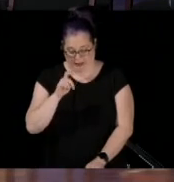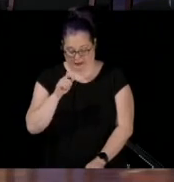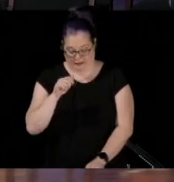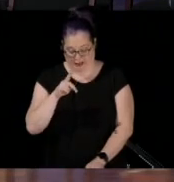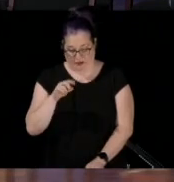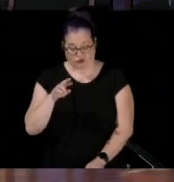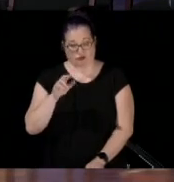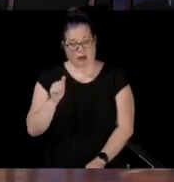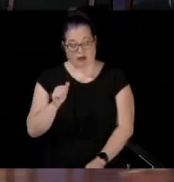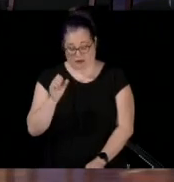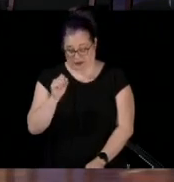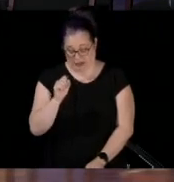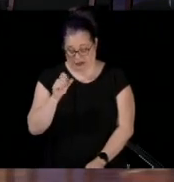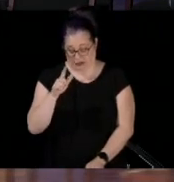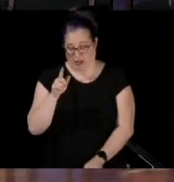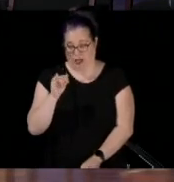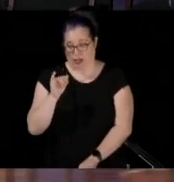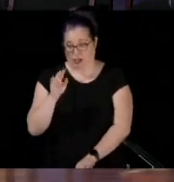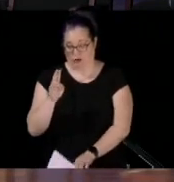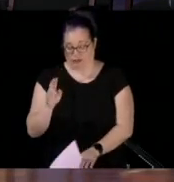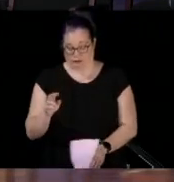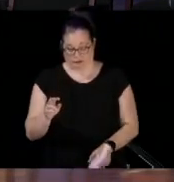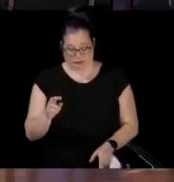Alexandra Sun Liu.